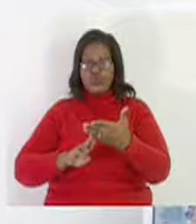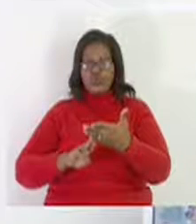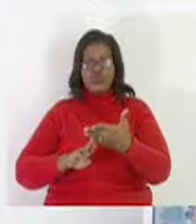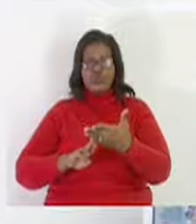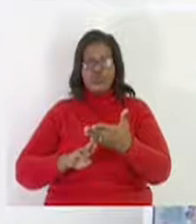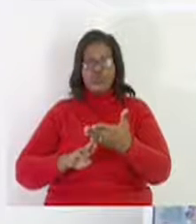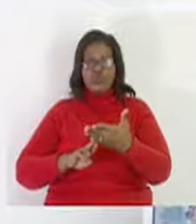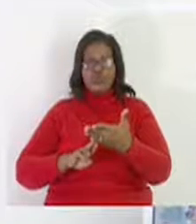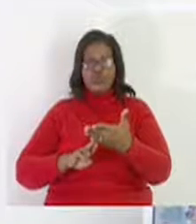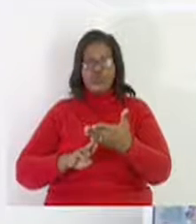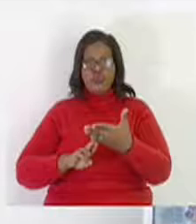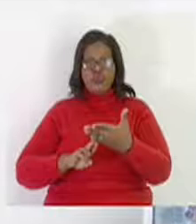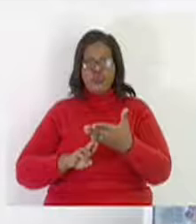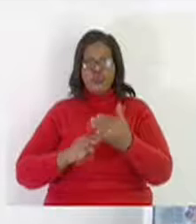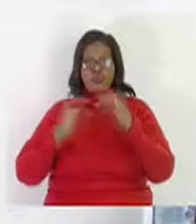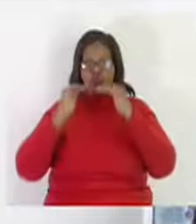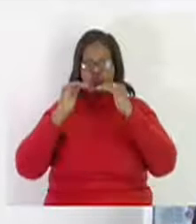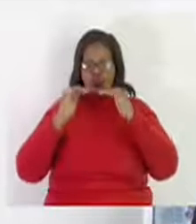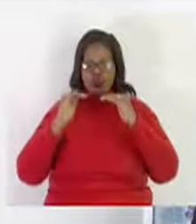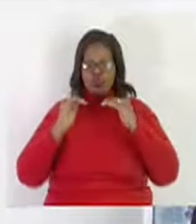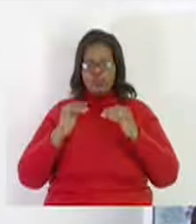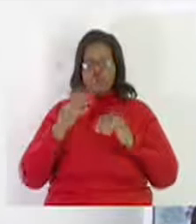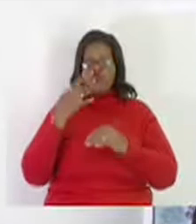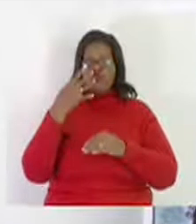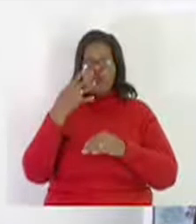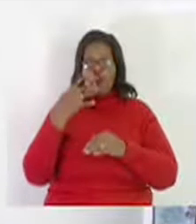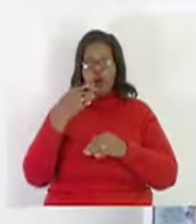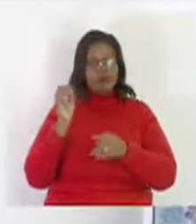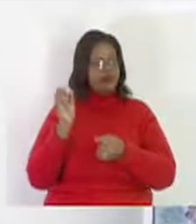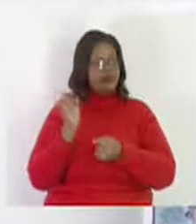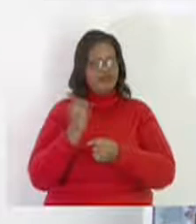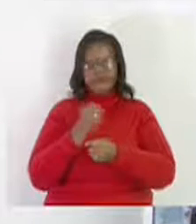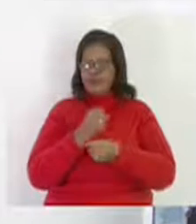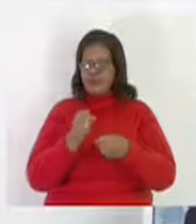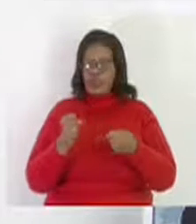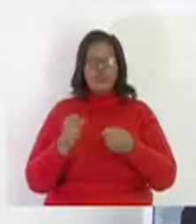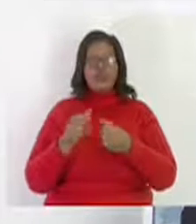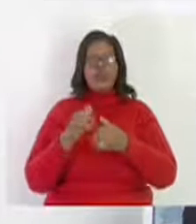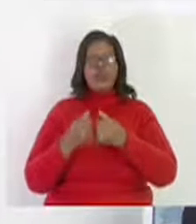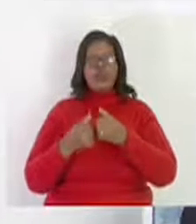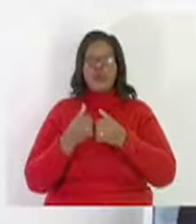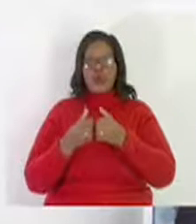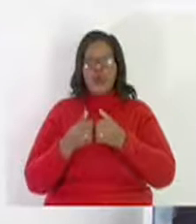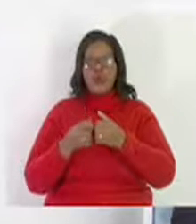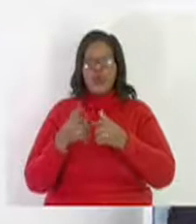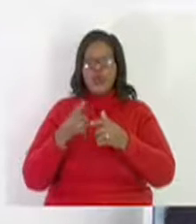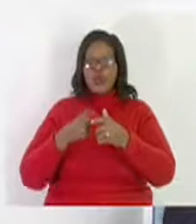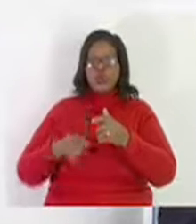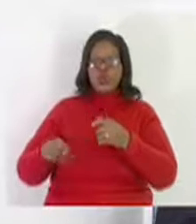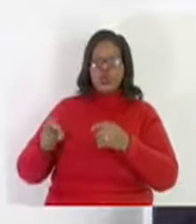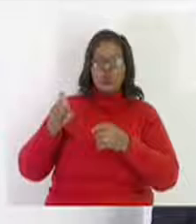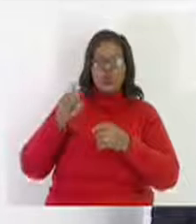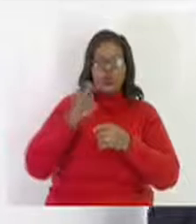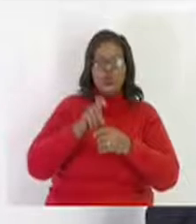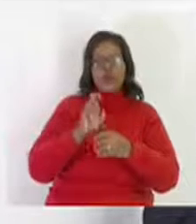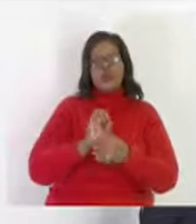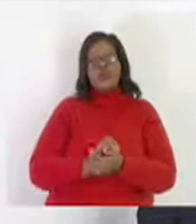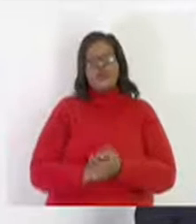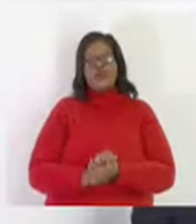4 components, then you never have a problem with rounding